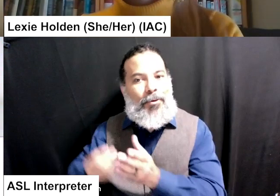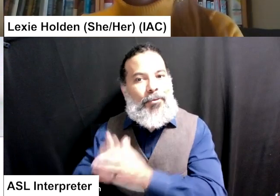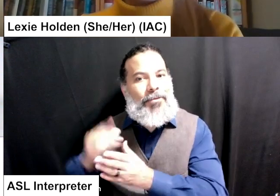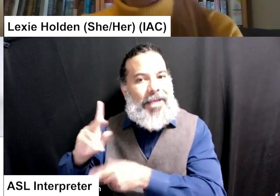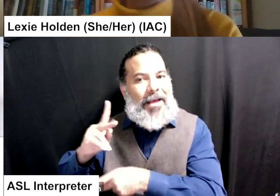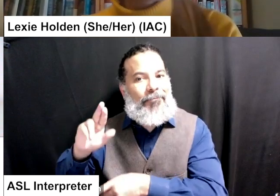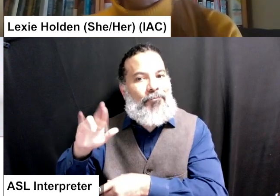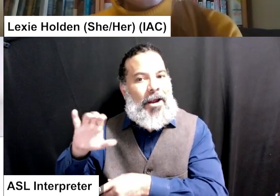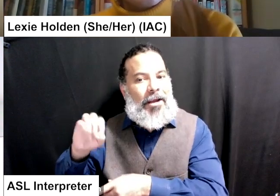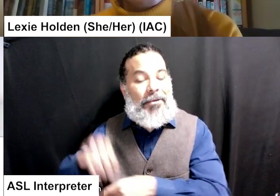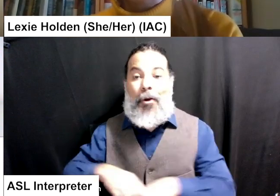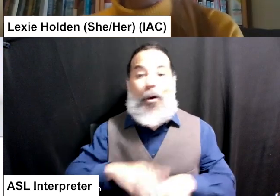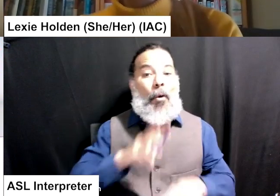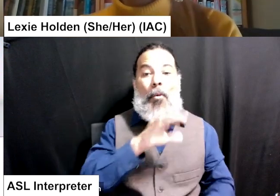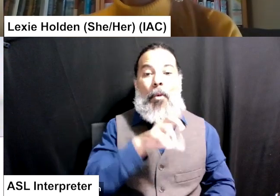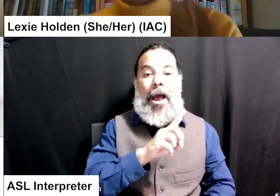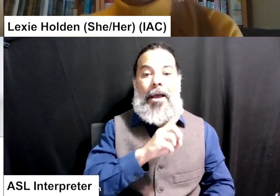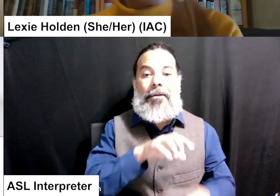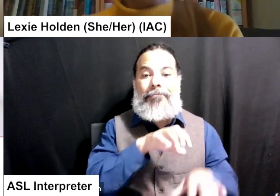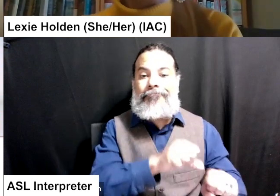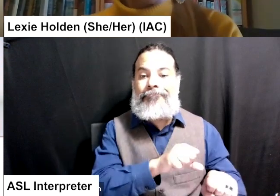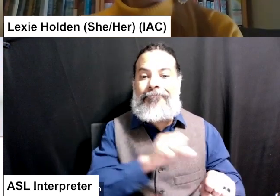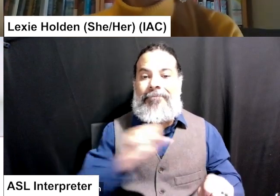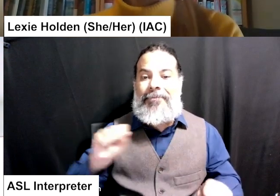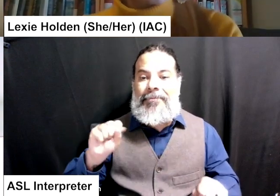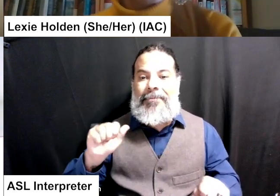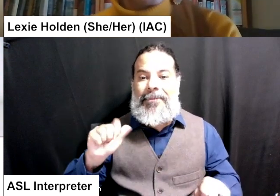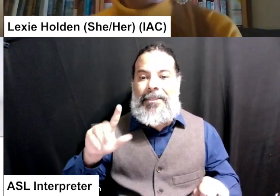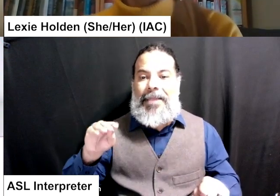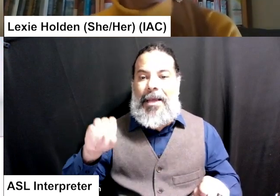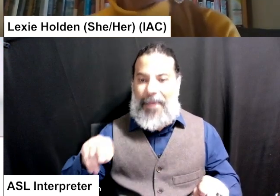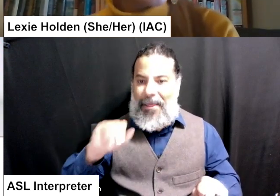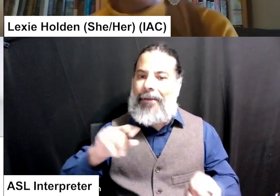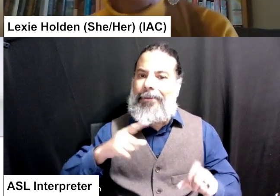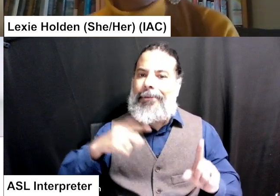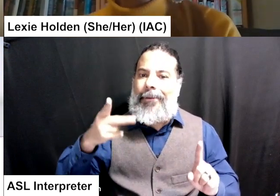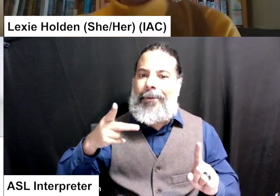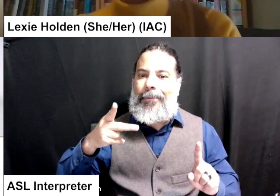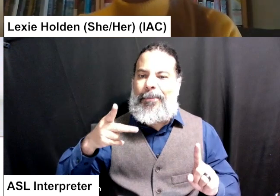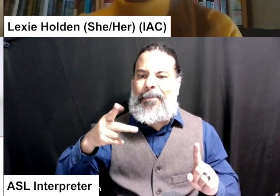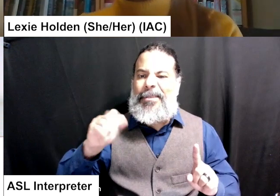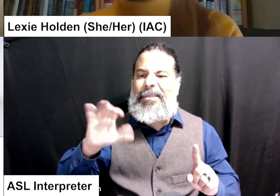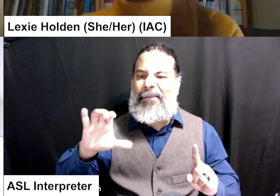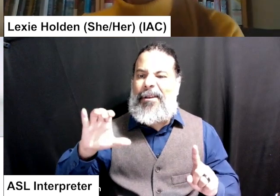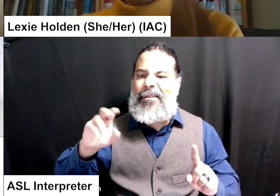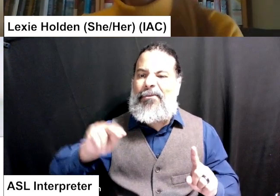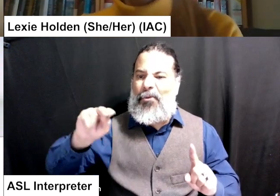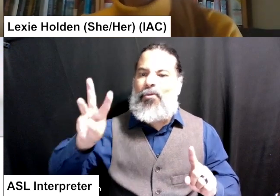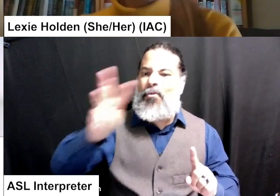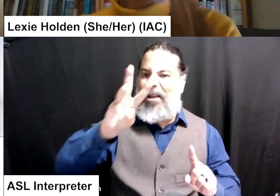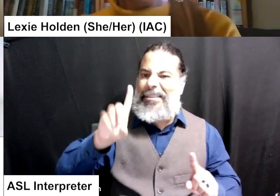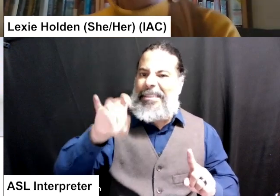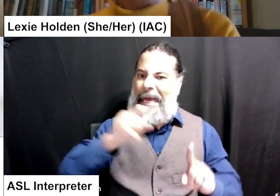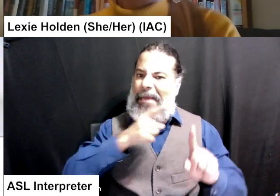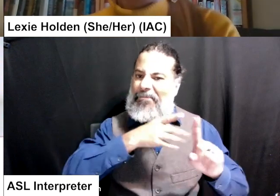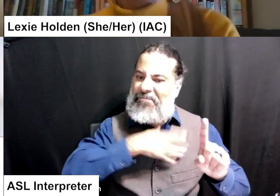put in, wild caught salmon that is, part of a traditional Pacific Northwest tribal diet. And so it's a really important thing